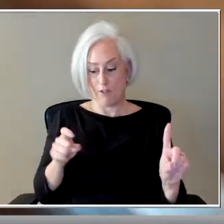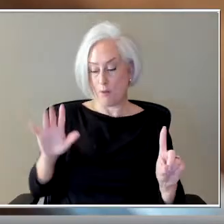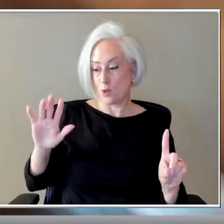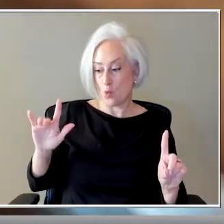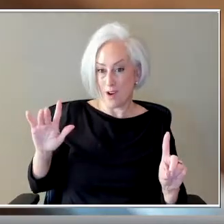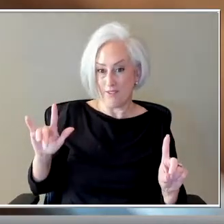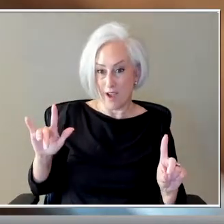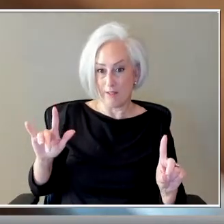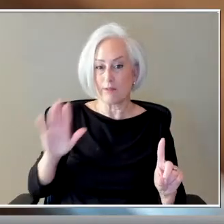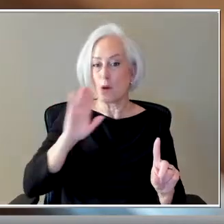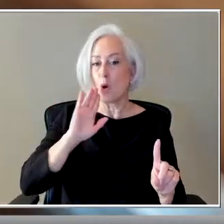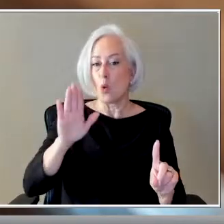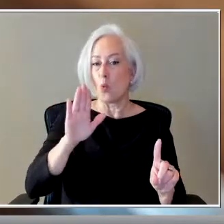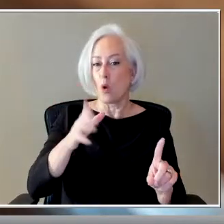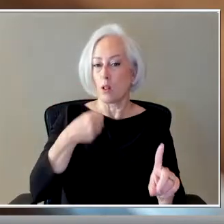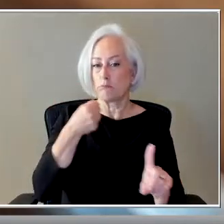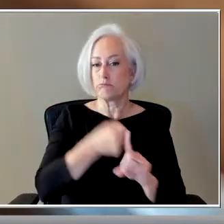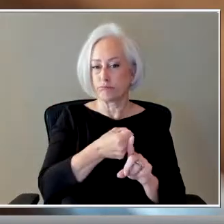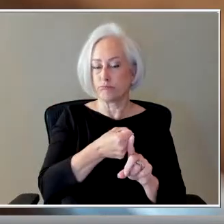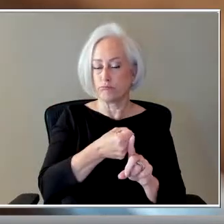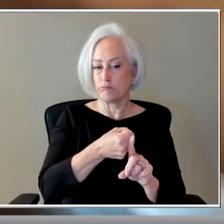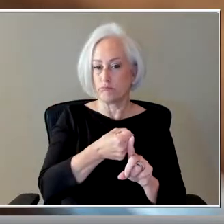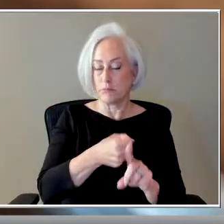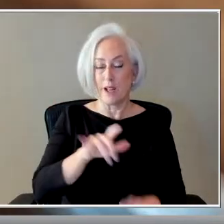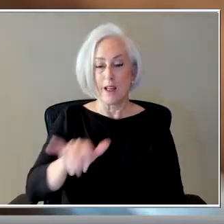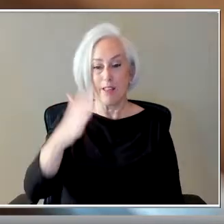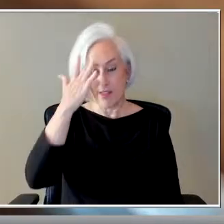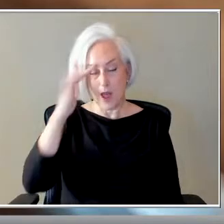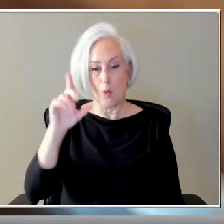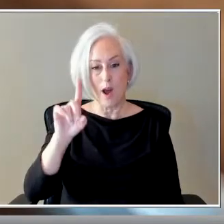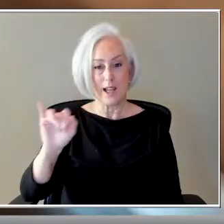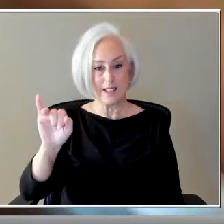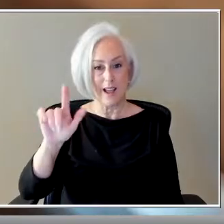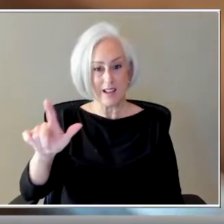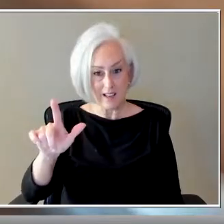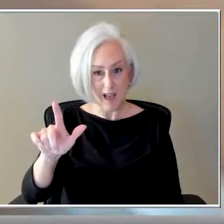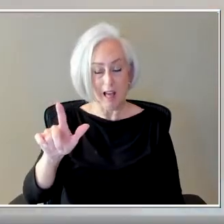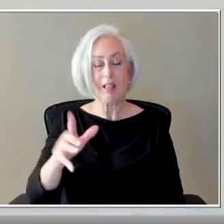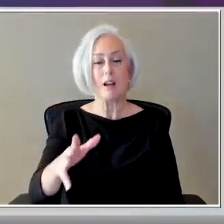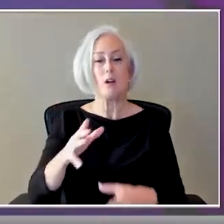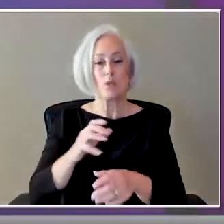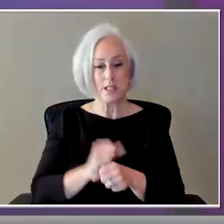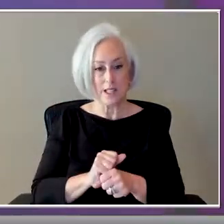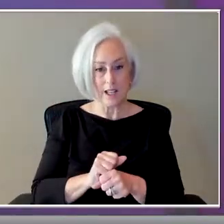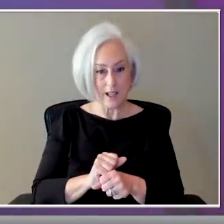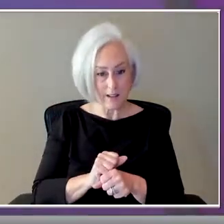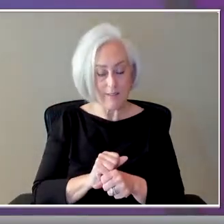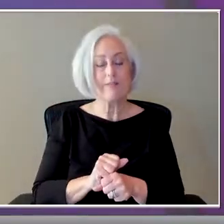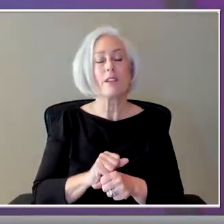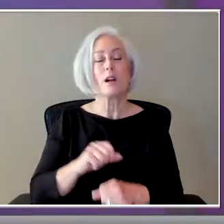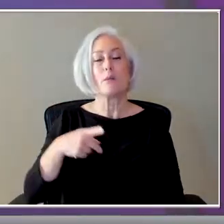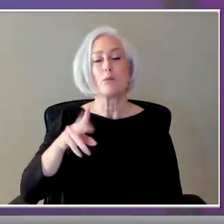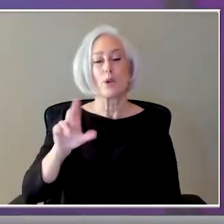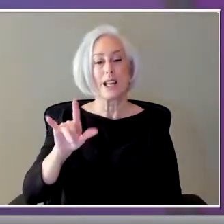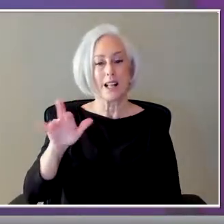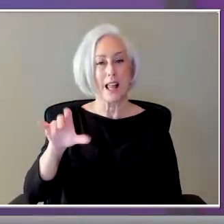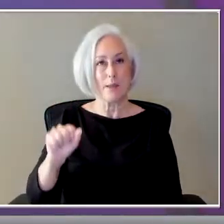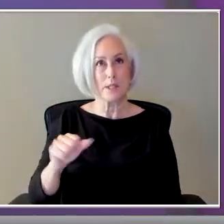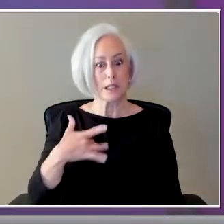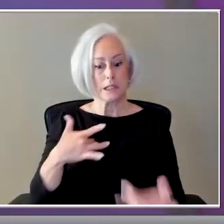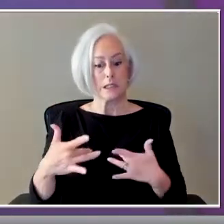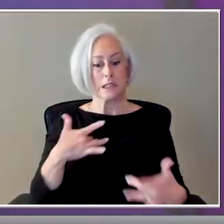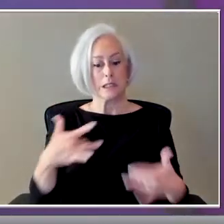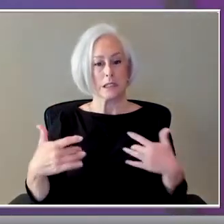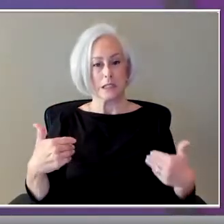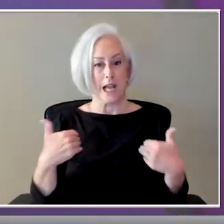in 2024 and developed preeclampsia, she was so concerned. But Danielle's doctors had a groundbreaking plan to